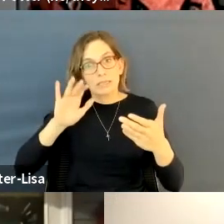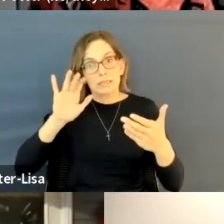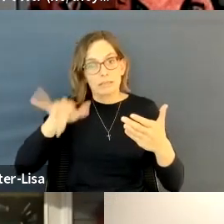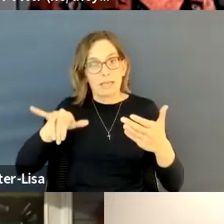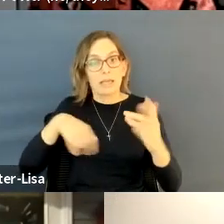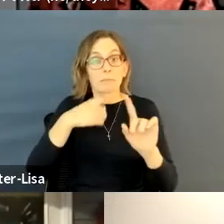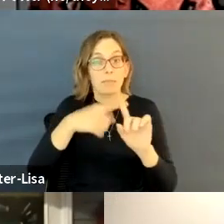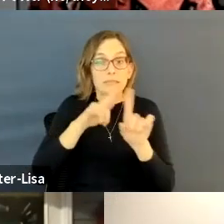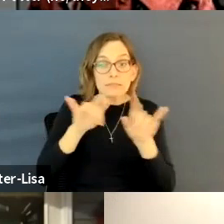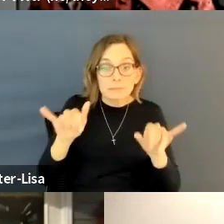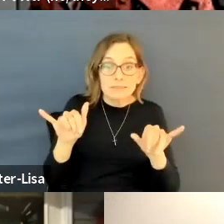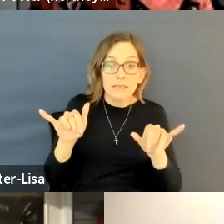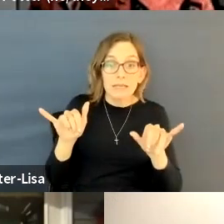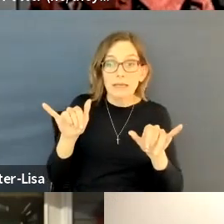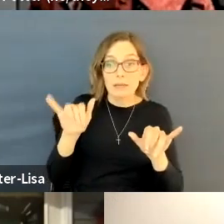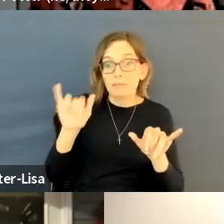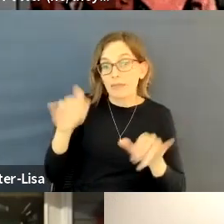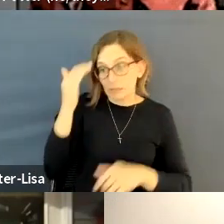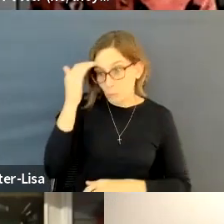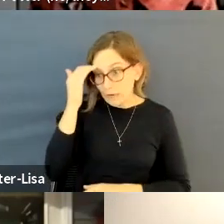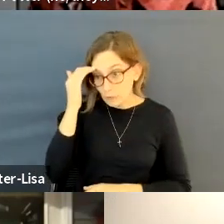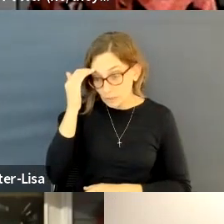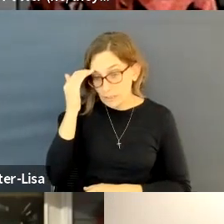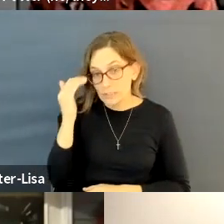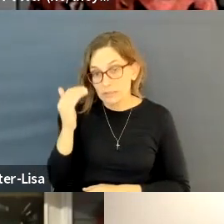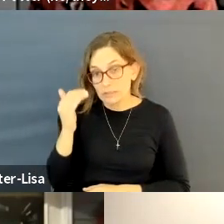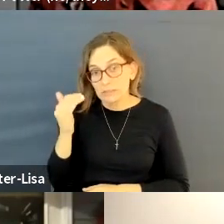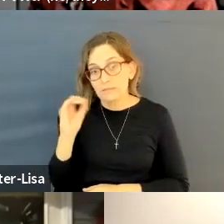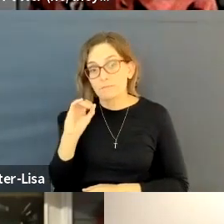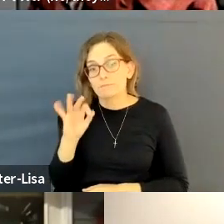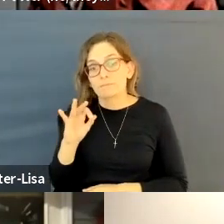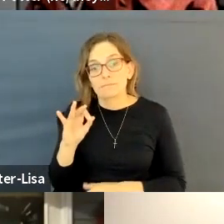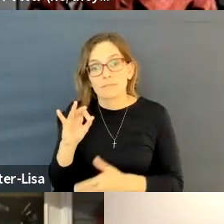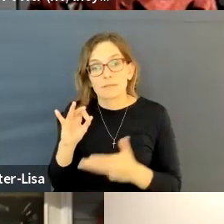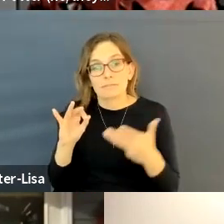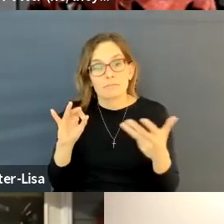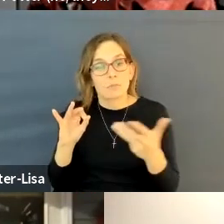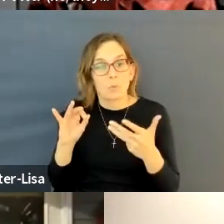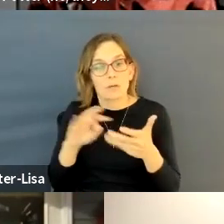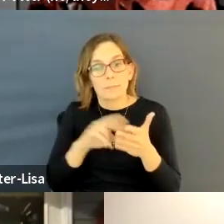the same time, I think the awareness of what it means for,